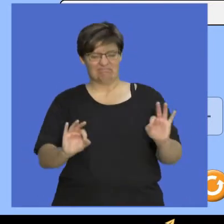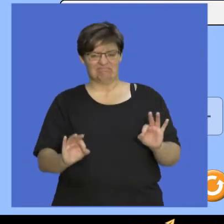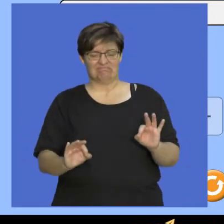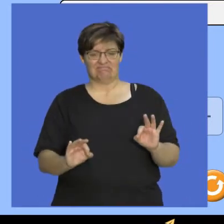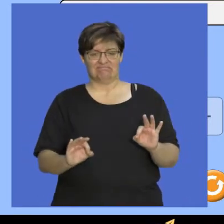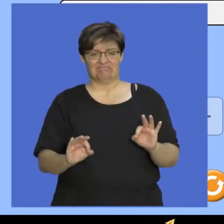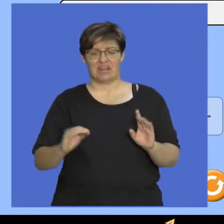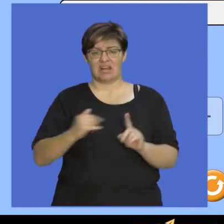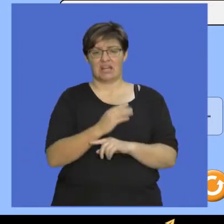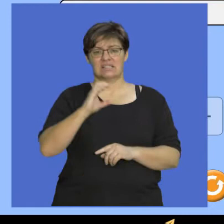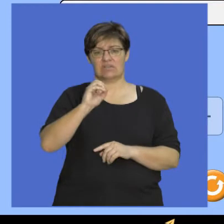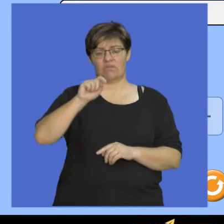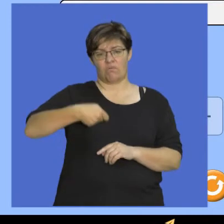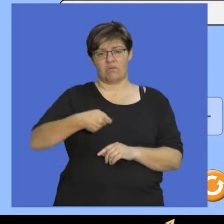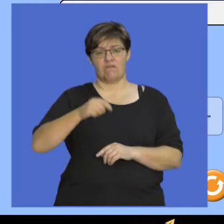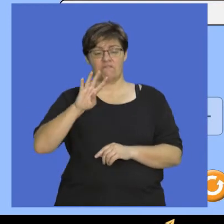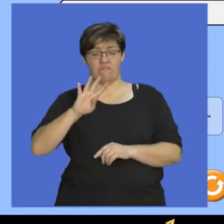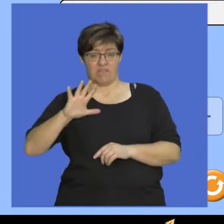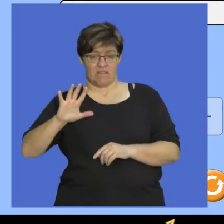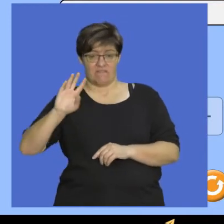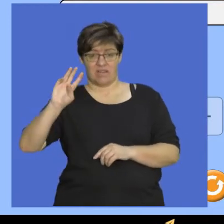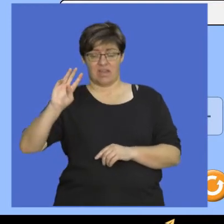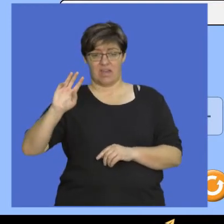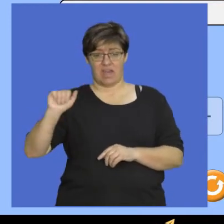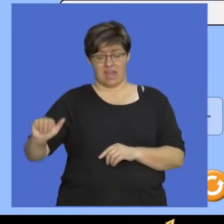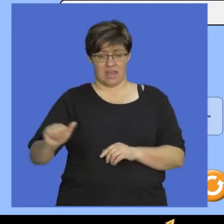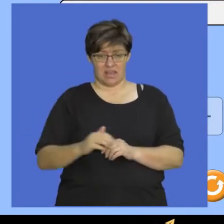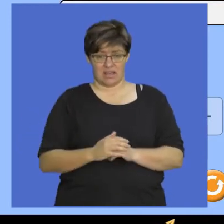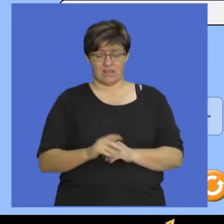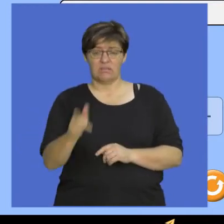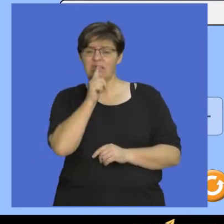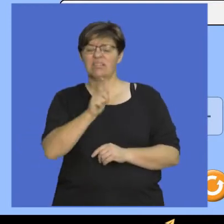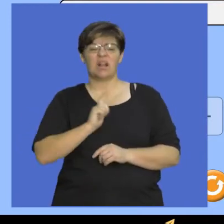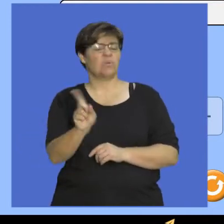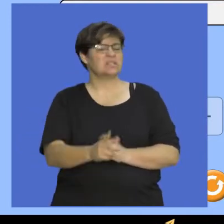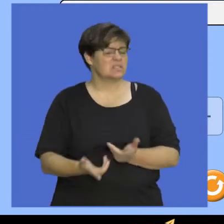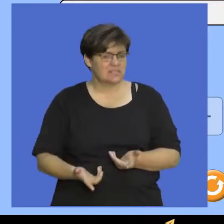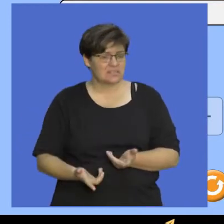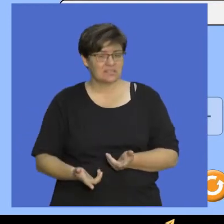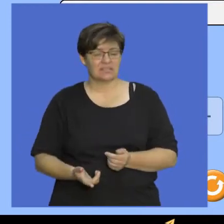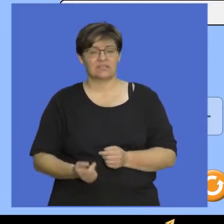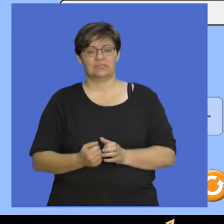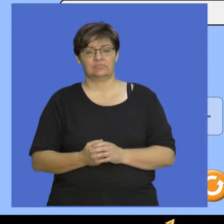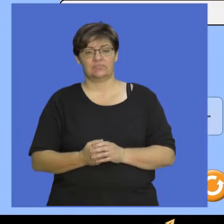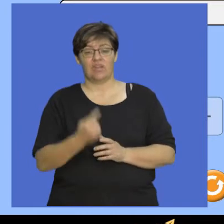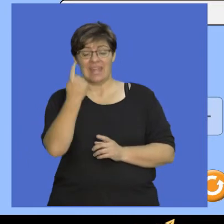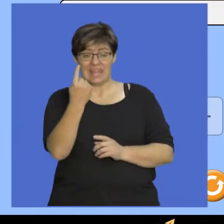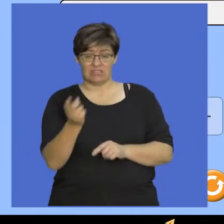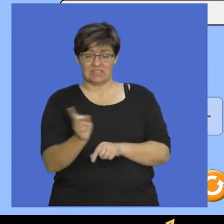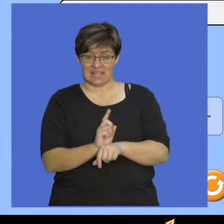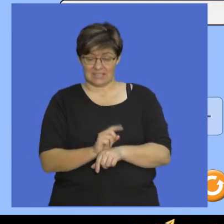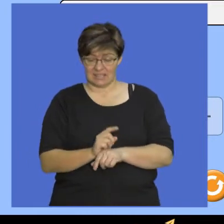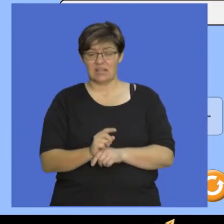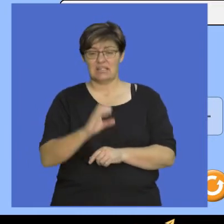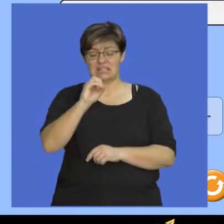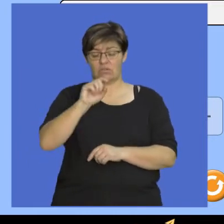current, which is 0.45 amperes. And what does 0.45 amperes tell us? It tells us that for every second,